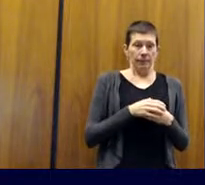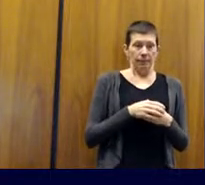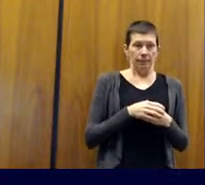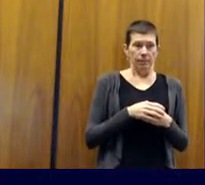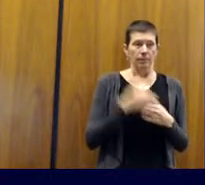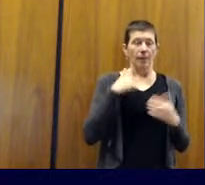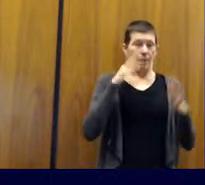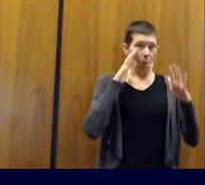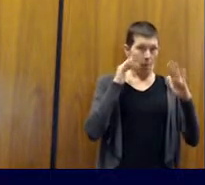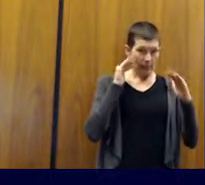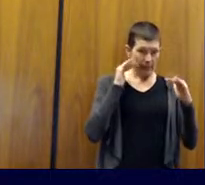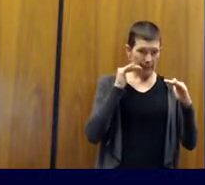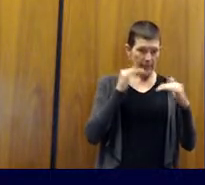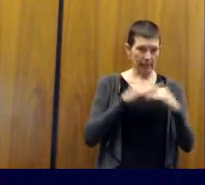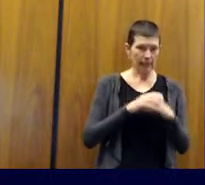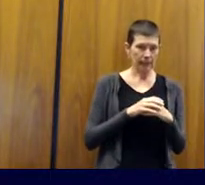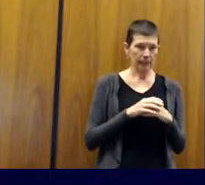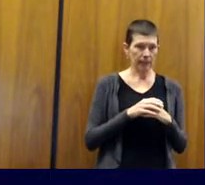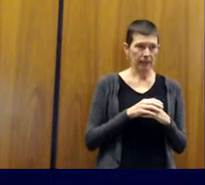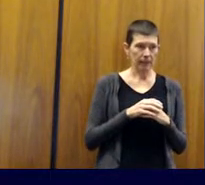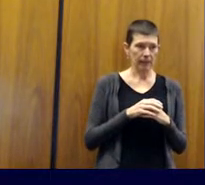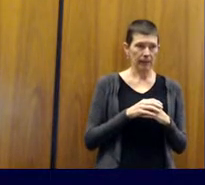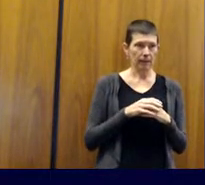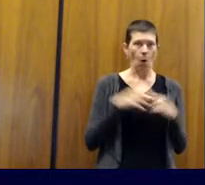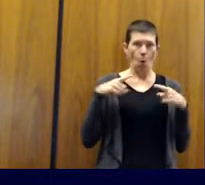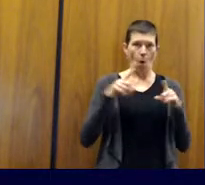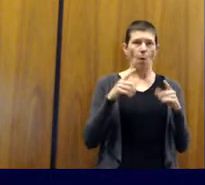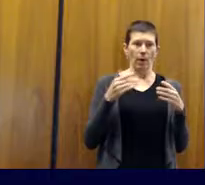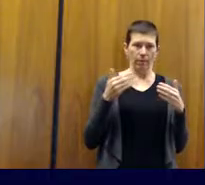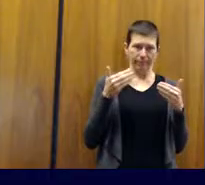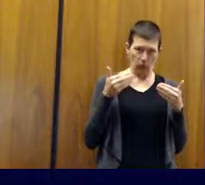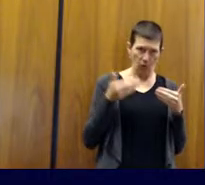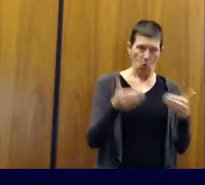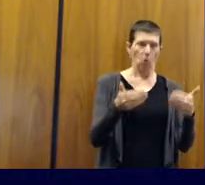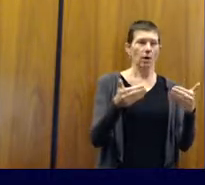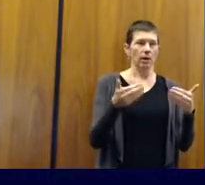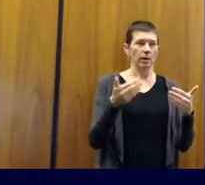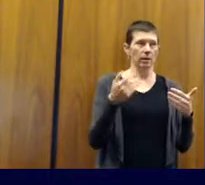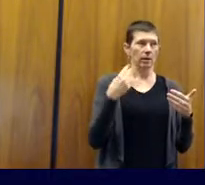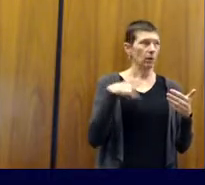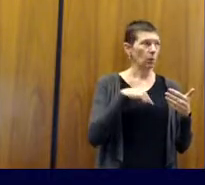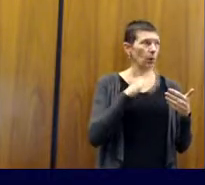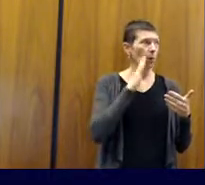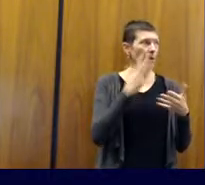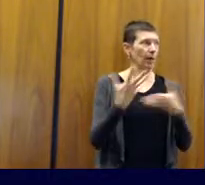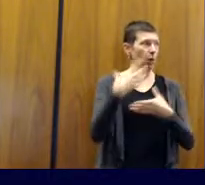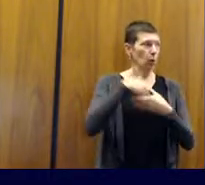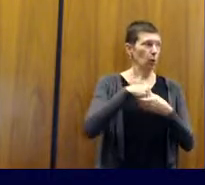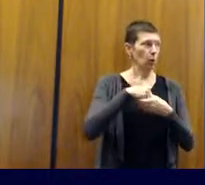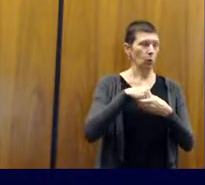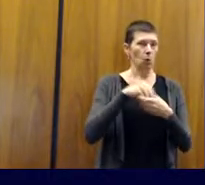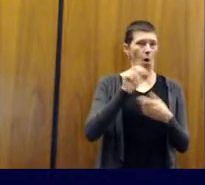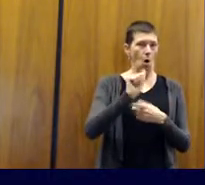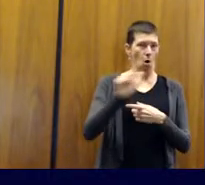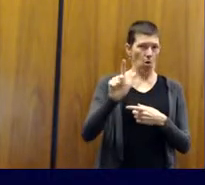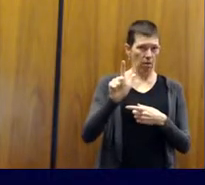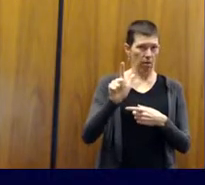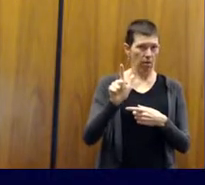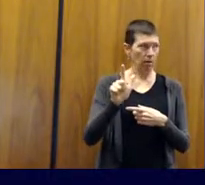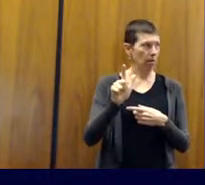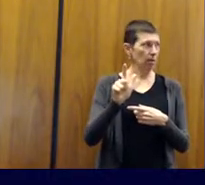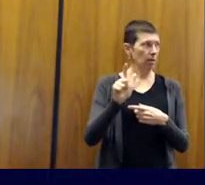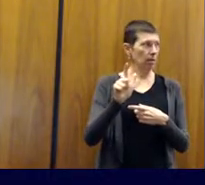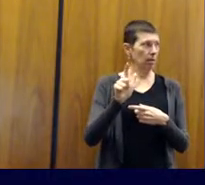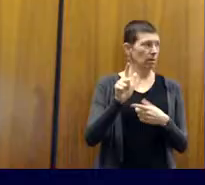I'm hoping, though, as we move forward, that we are going to include all. That means all. I'll